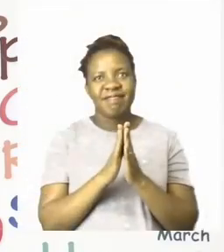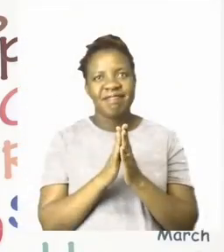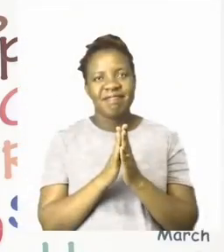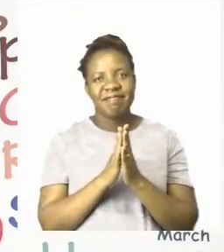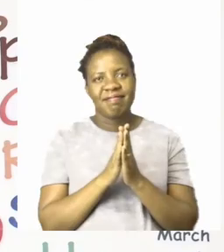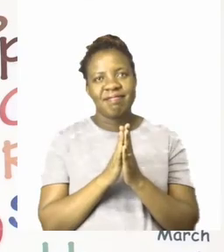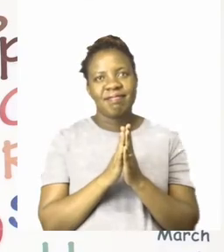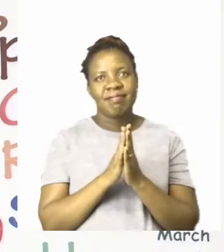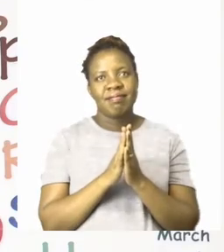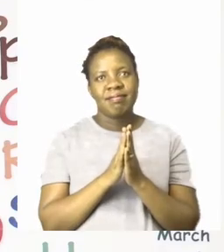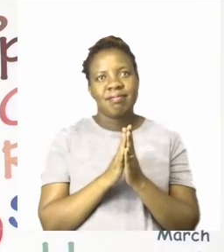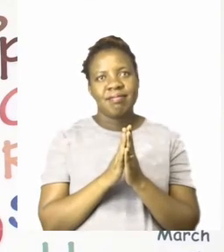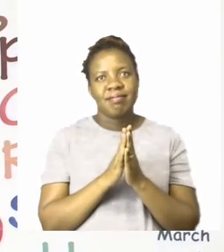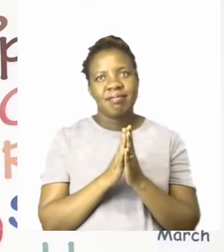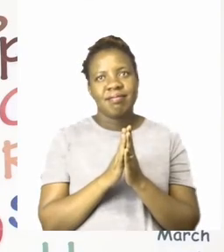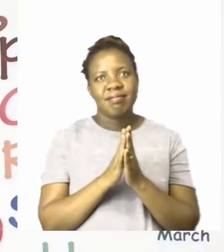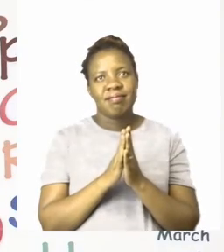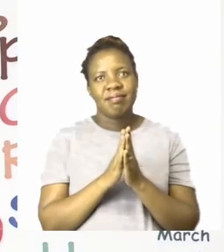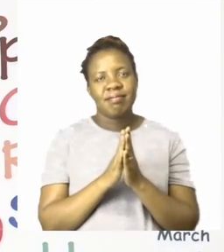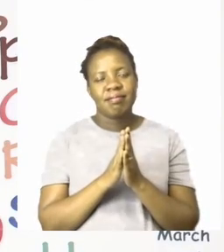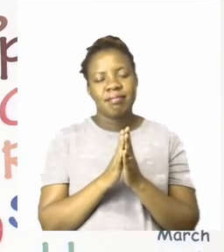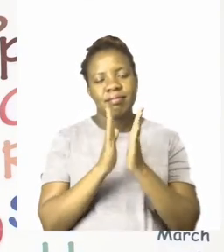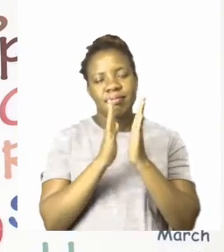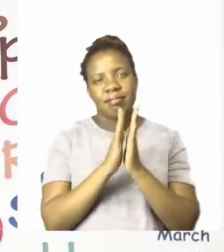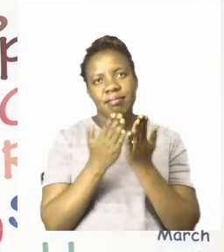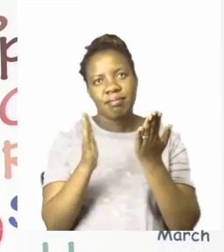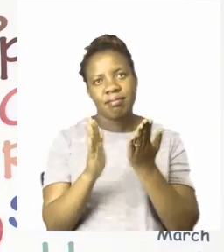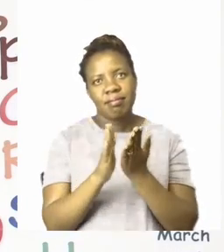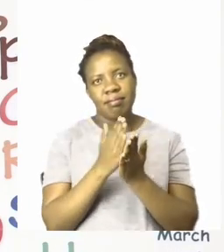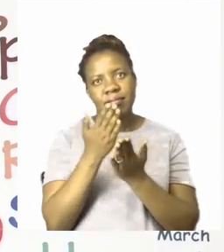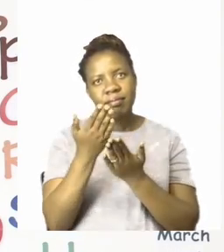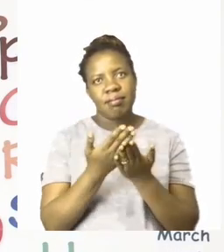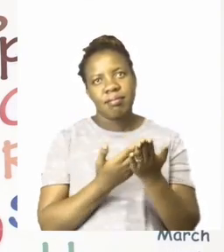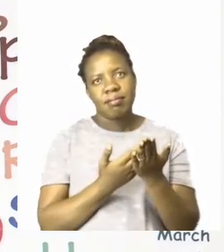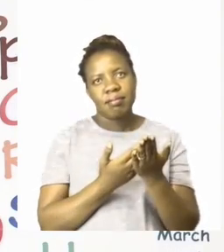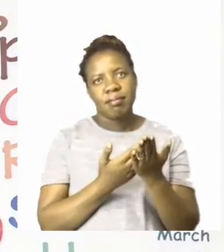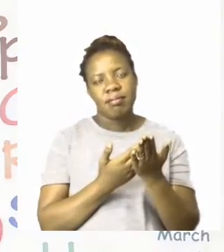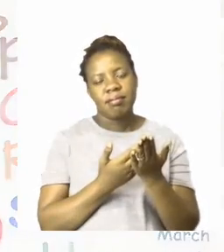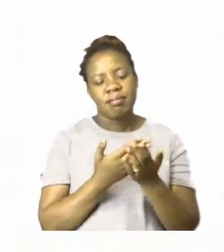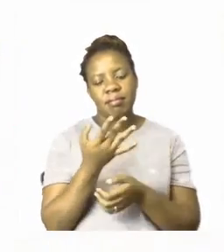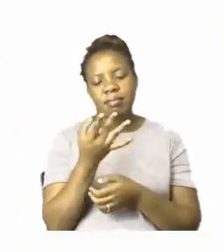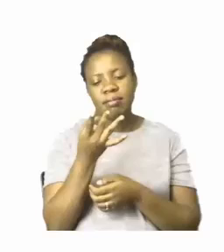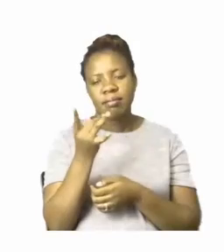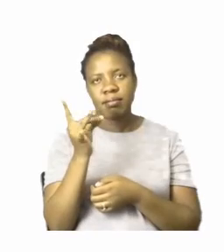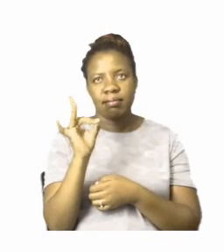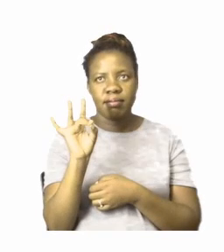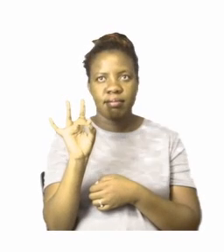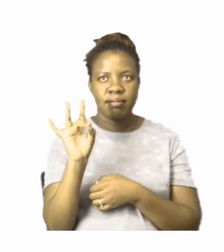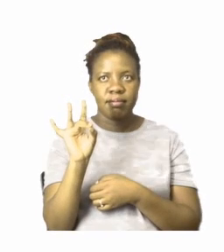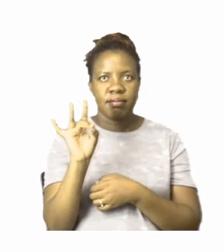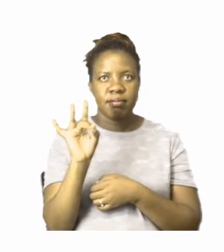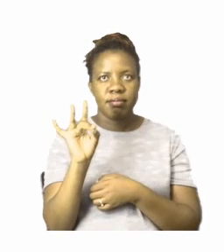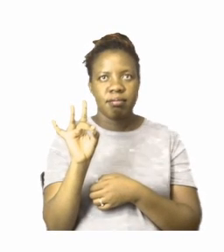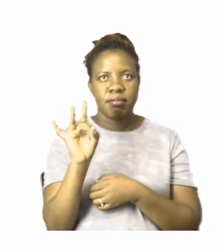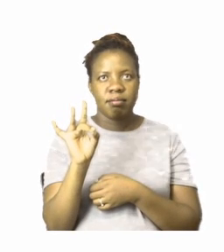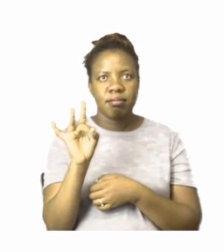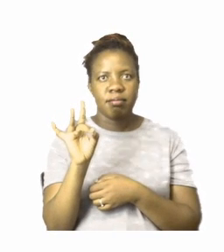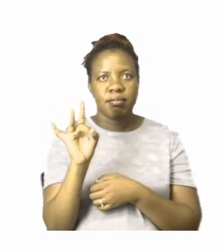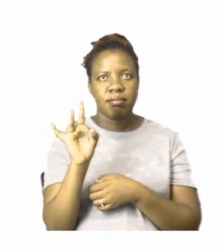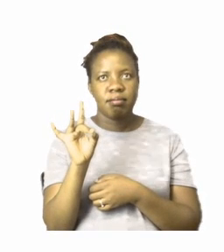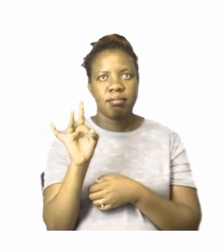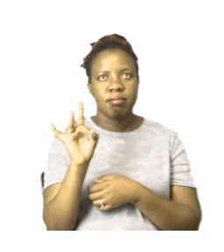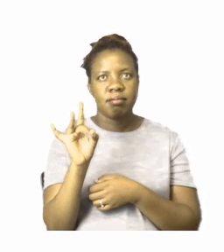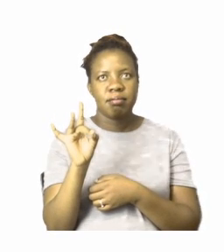In this part of our lesson, let's turn our booklets to page 8. Now here we